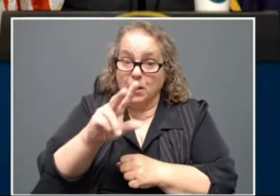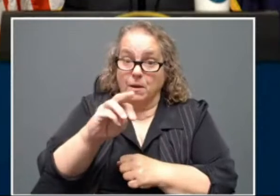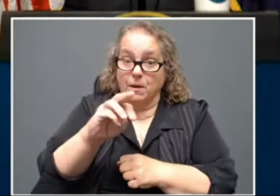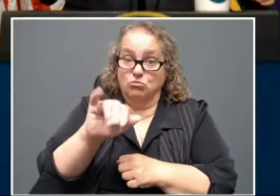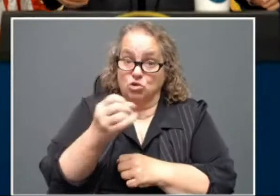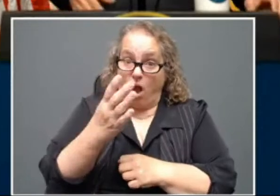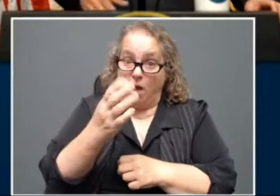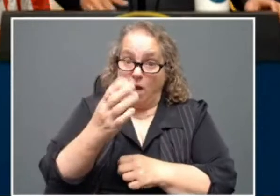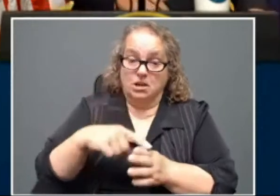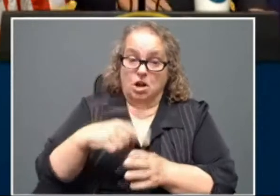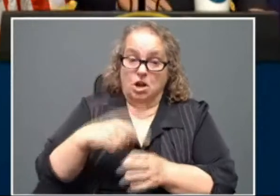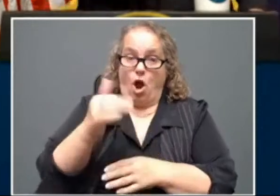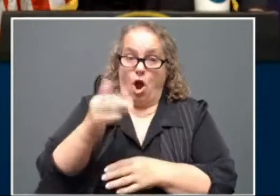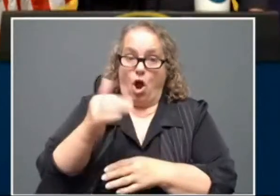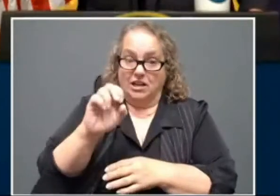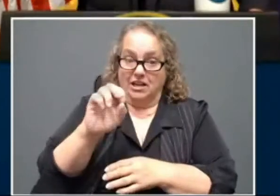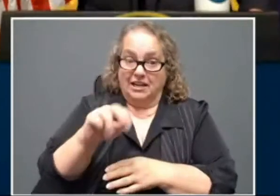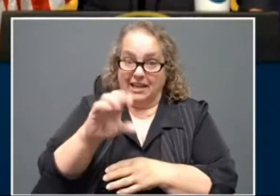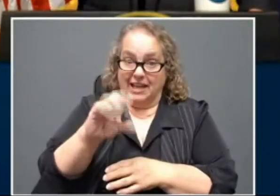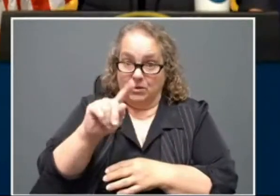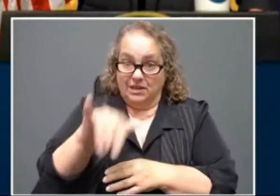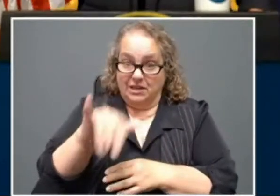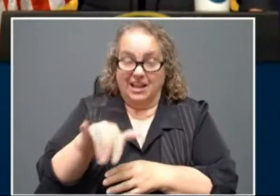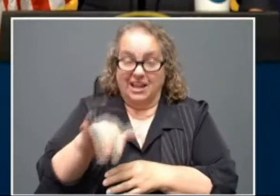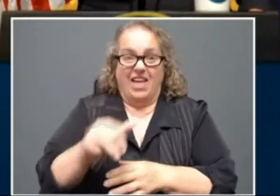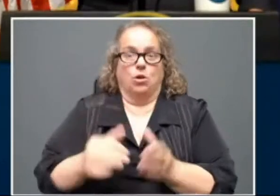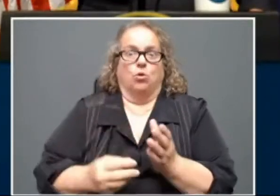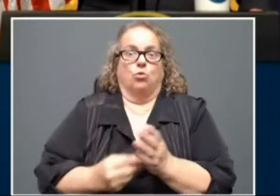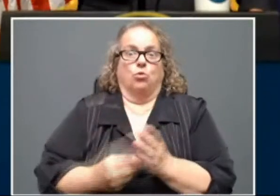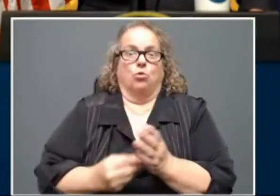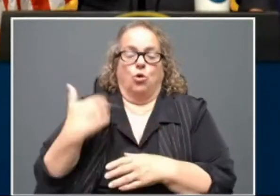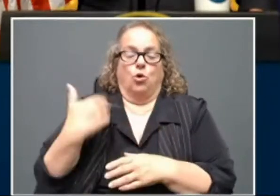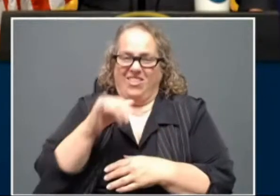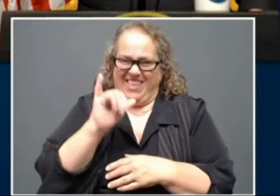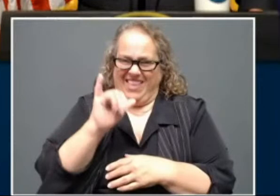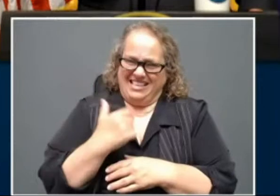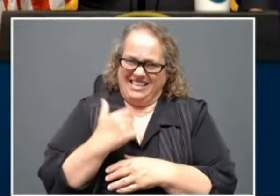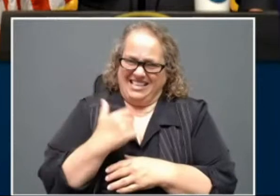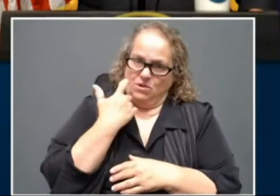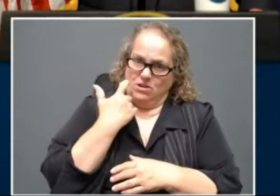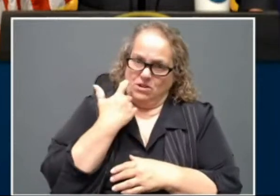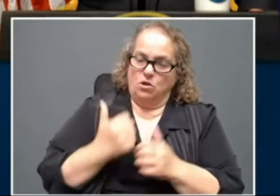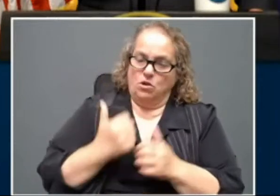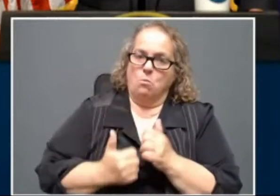its initial announcement. These are just the latest of the more than